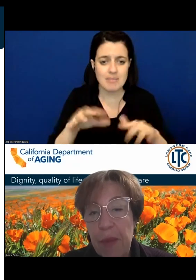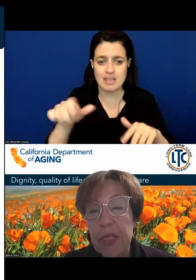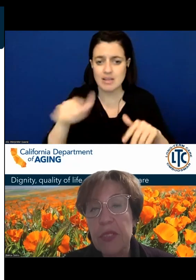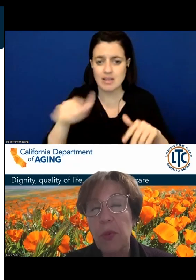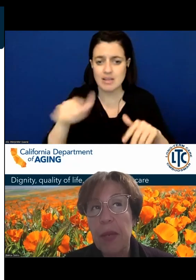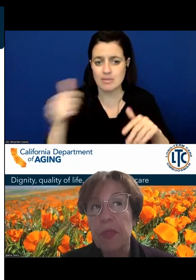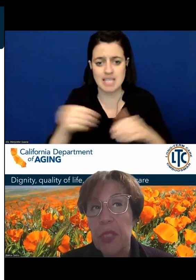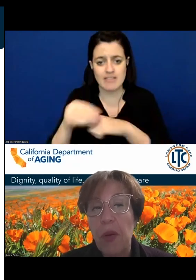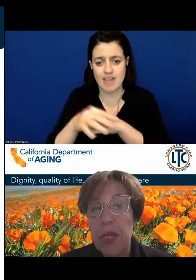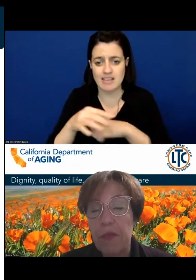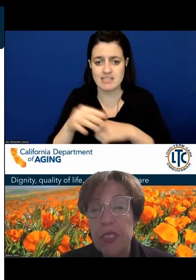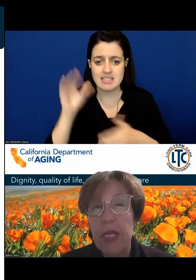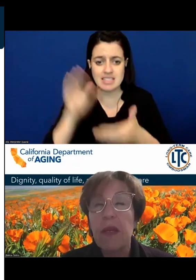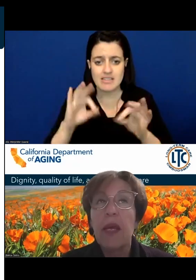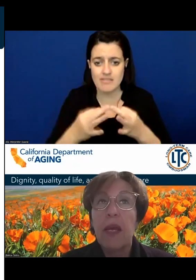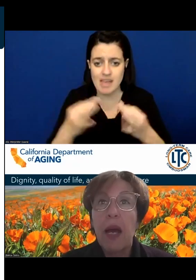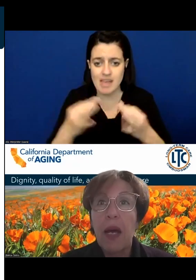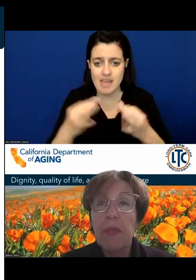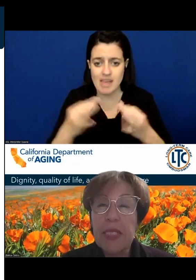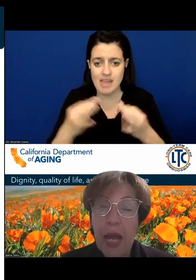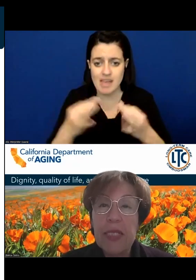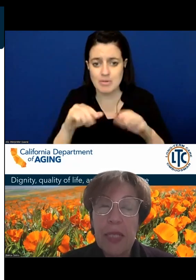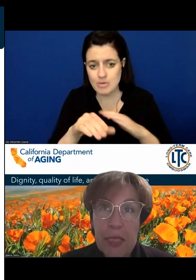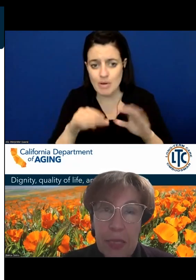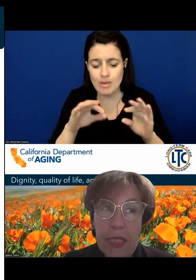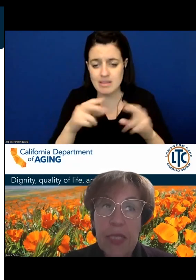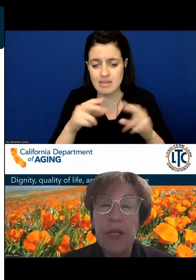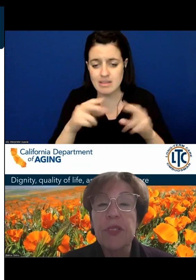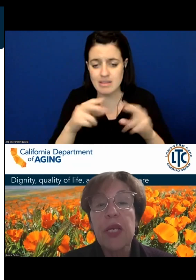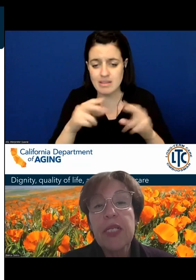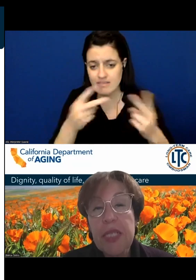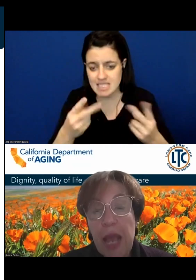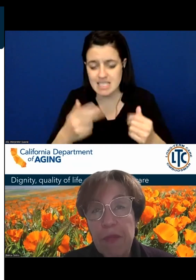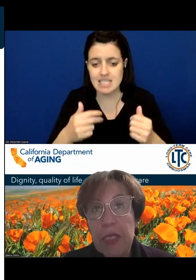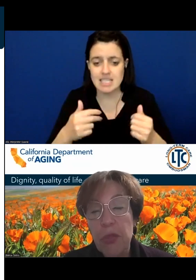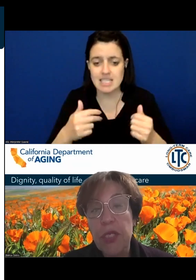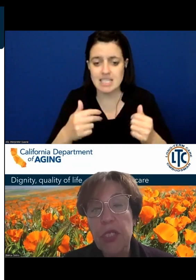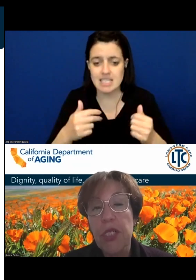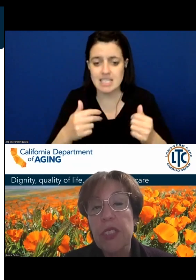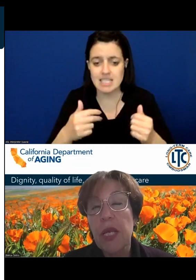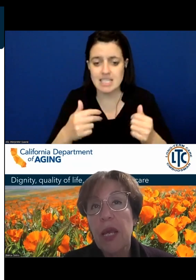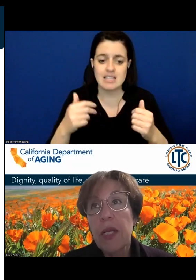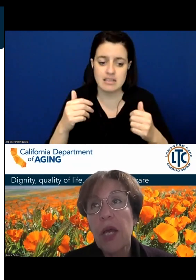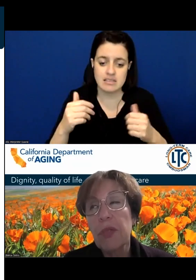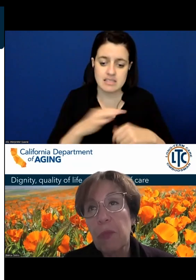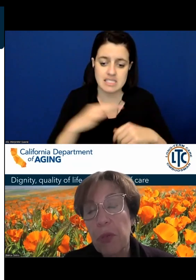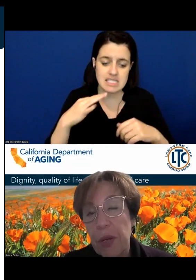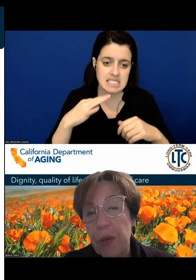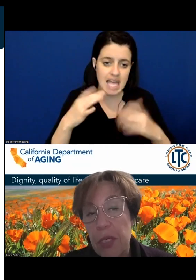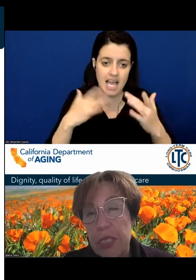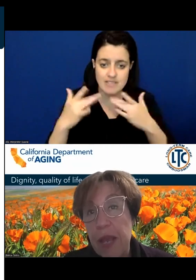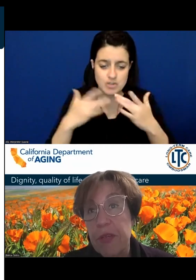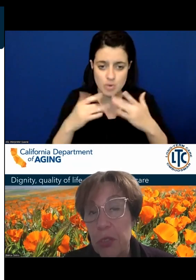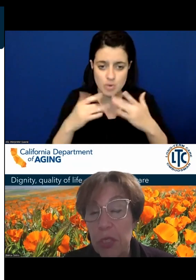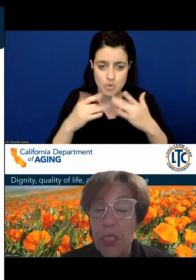Less families were able to go in and visit, less eyes, less ears, staffing shortages. Not only were